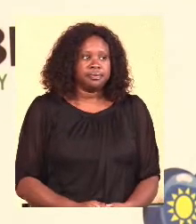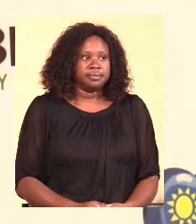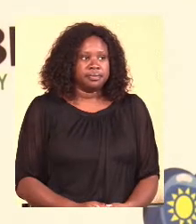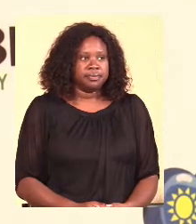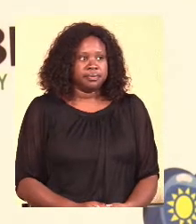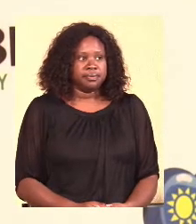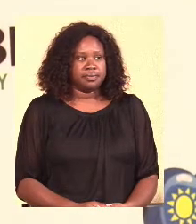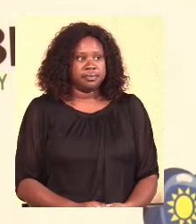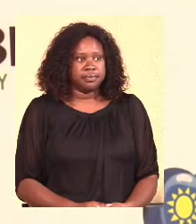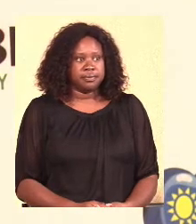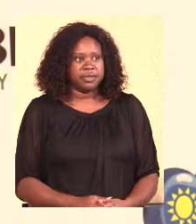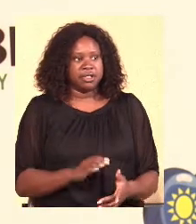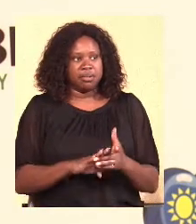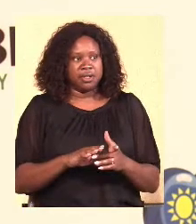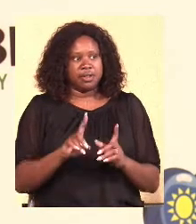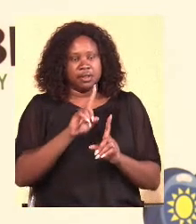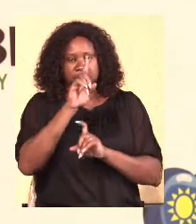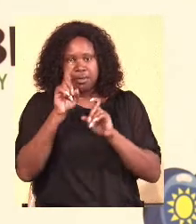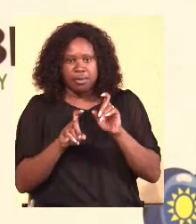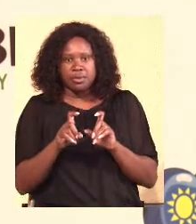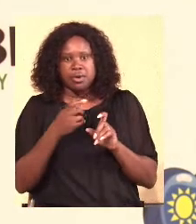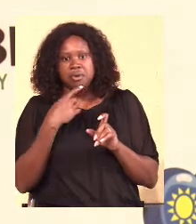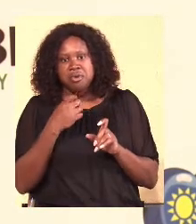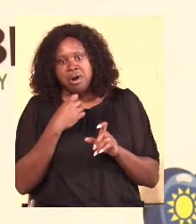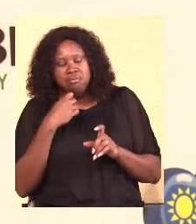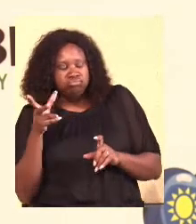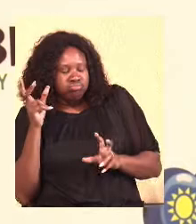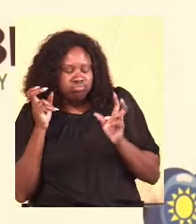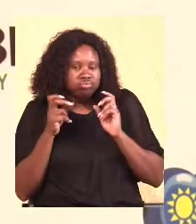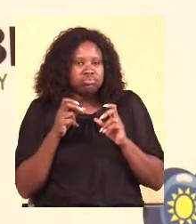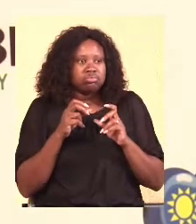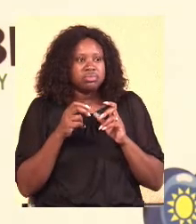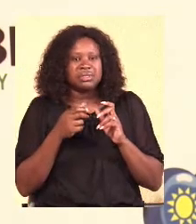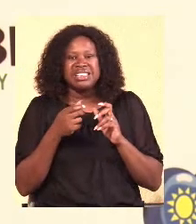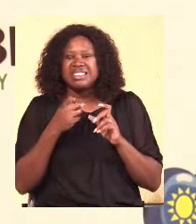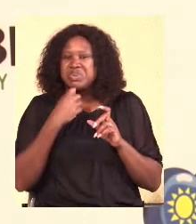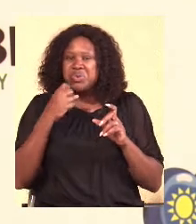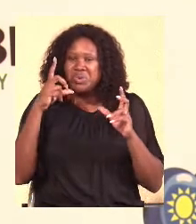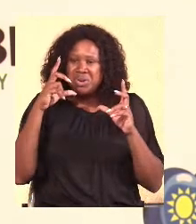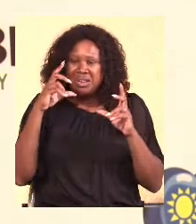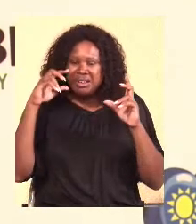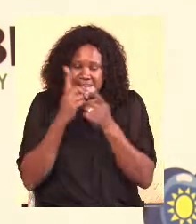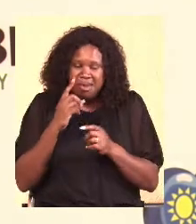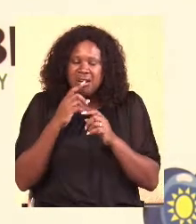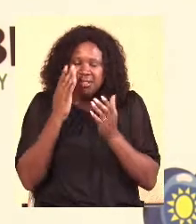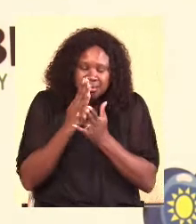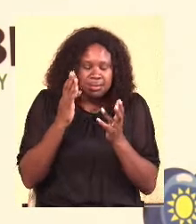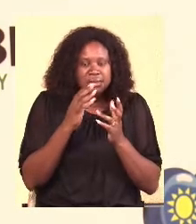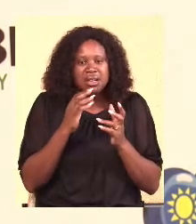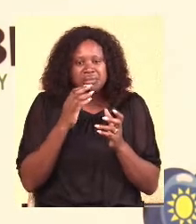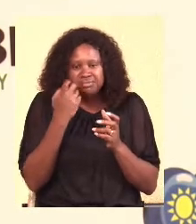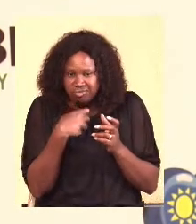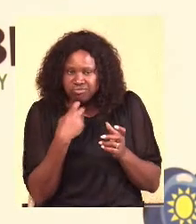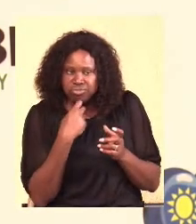Regarding the question about the rumor of UNAM producing sanitizer, it's not a rumor anymore. I can confirm that it is a